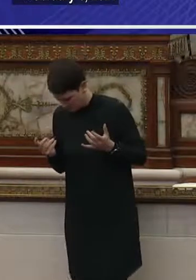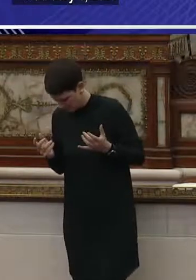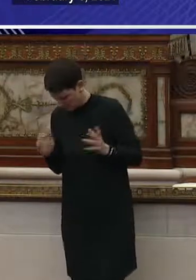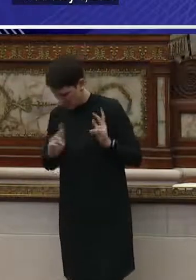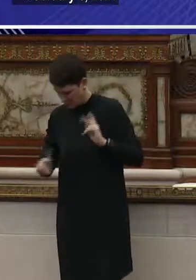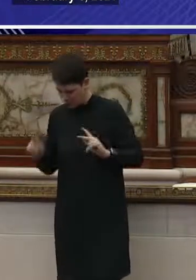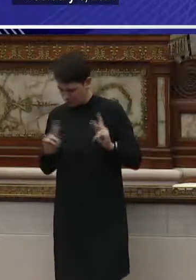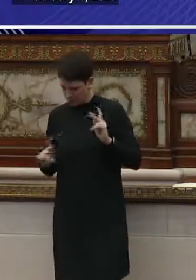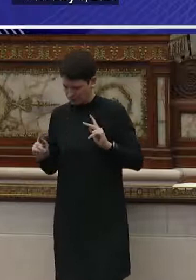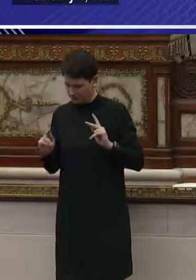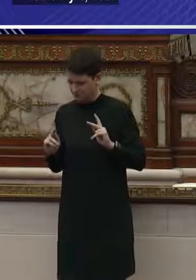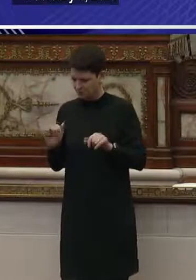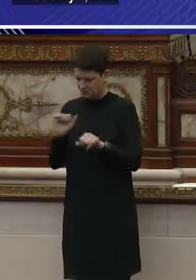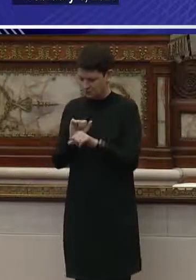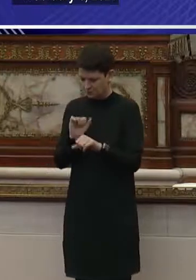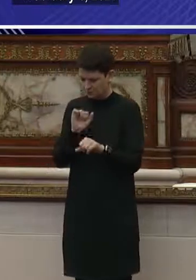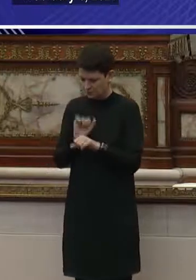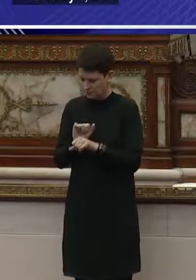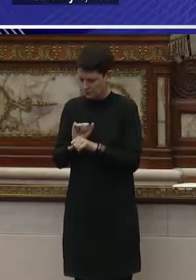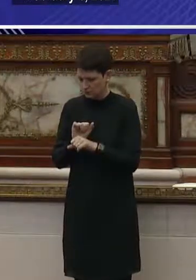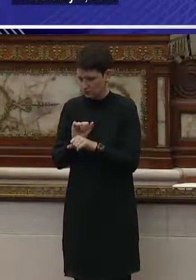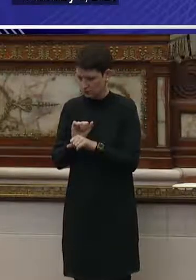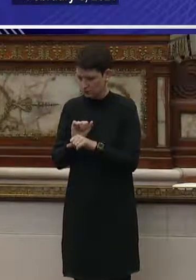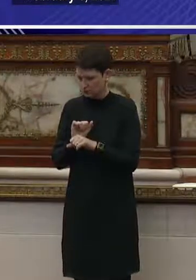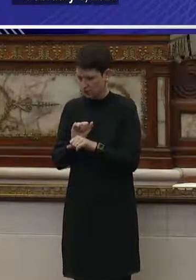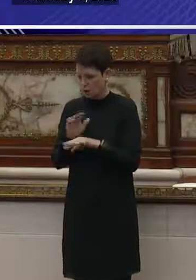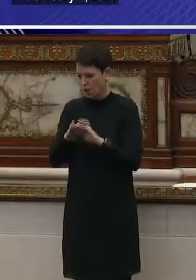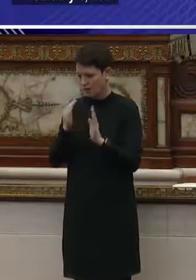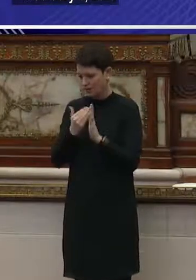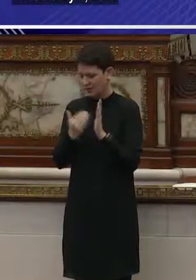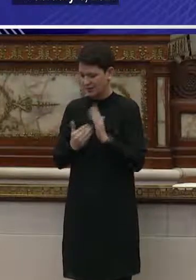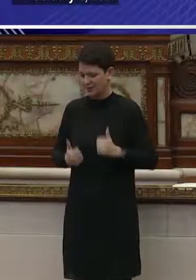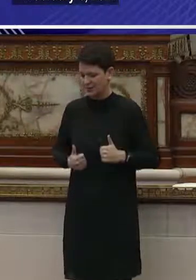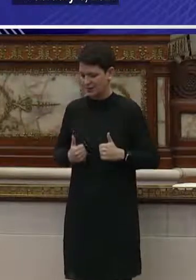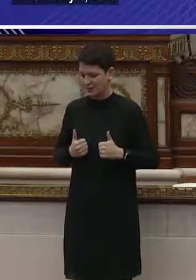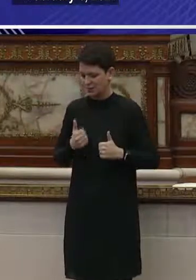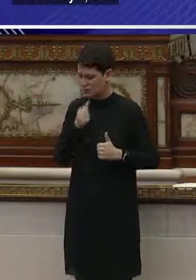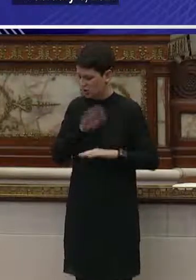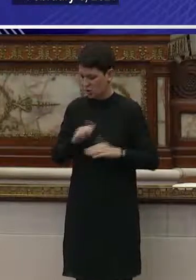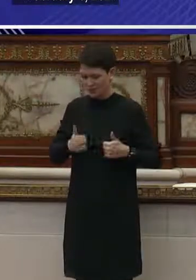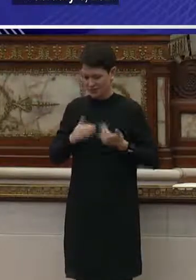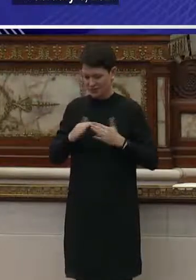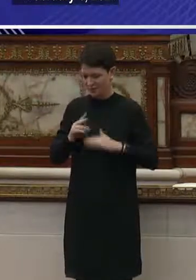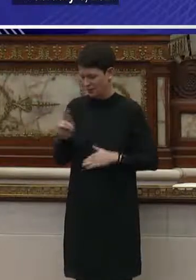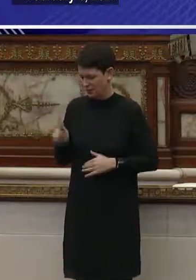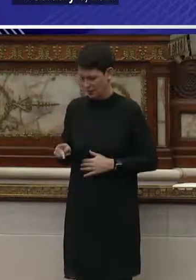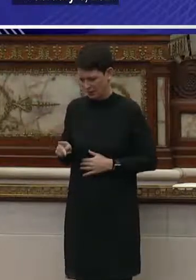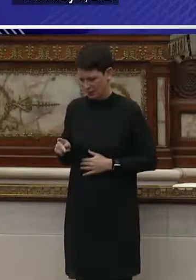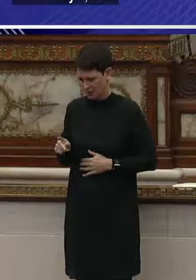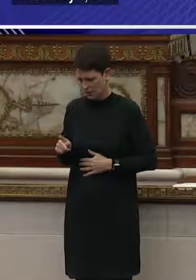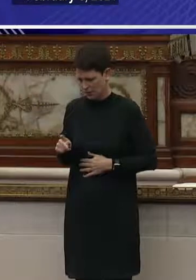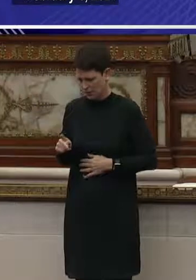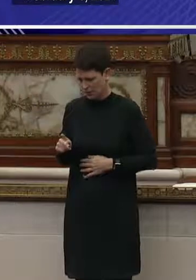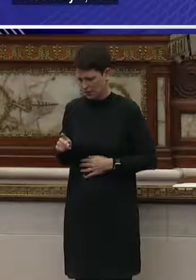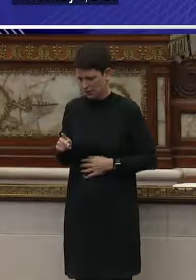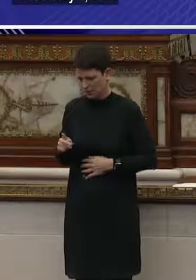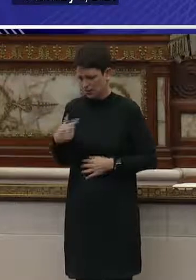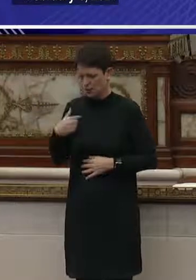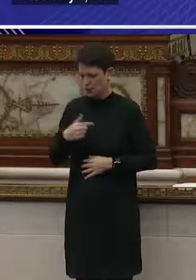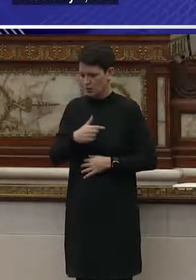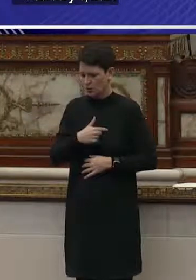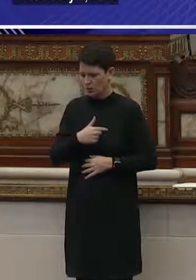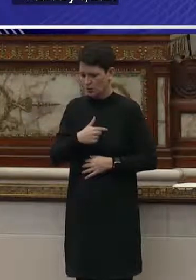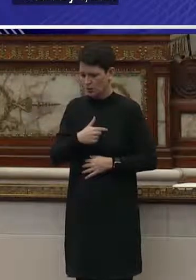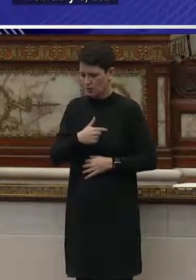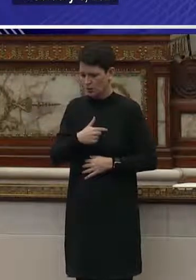folks who have worked that are going to be on this list don't live in the city of Philadelphia. But we still have to